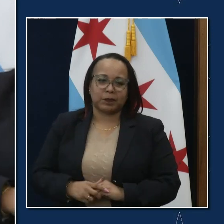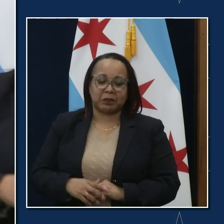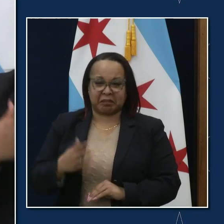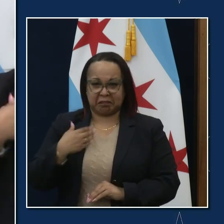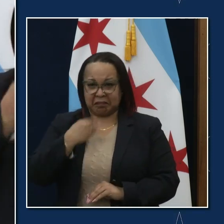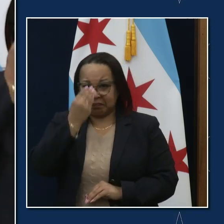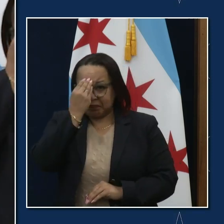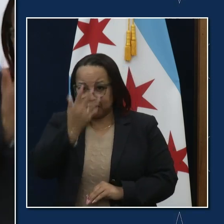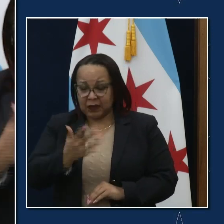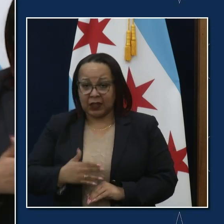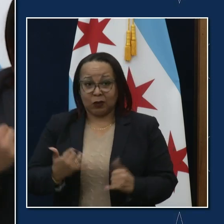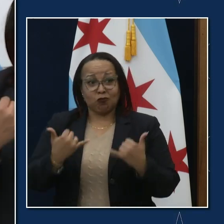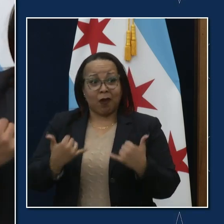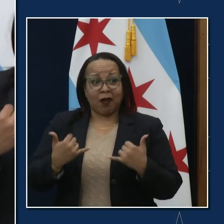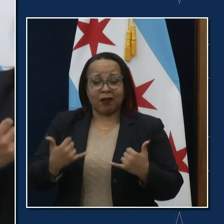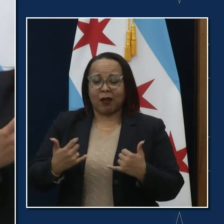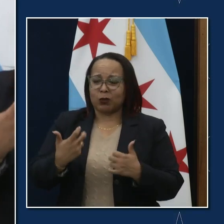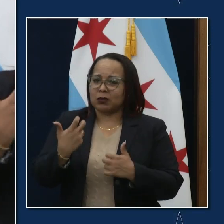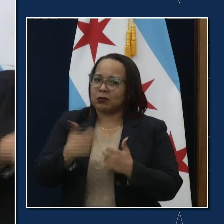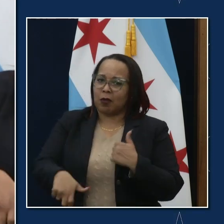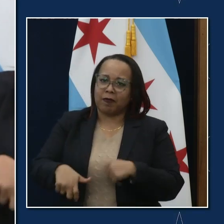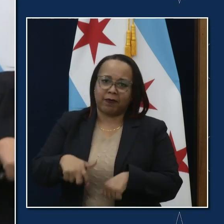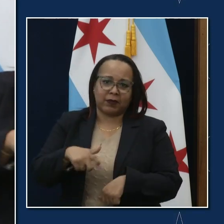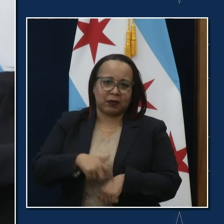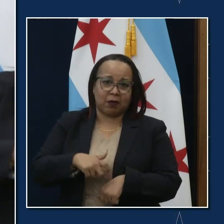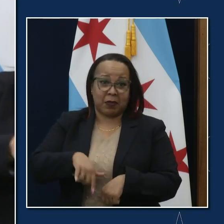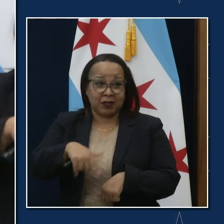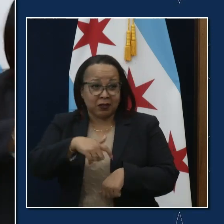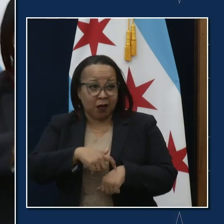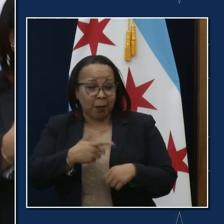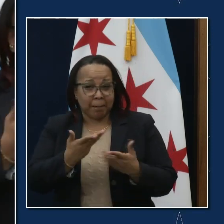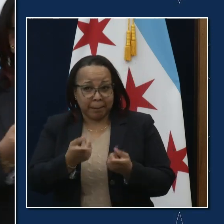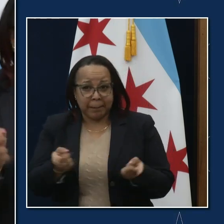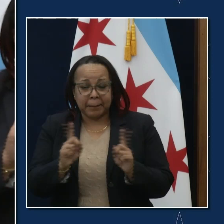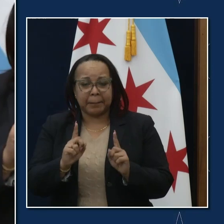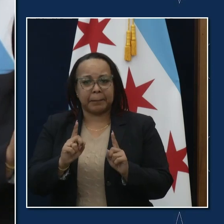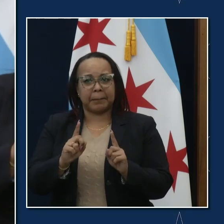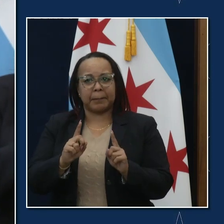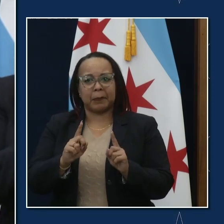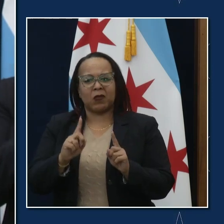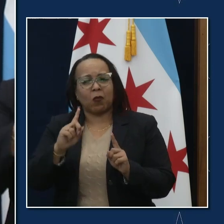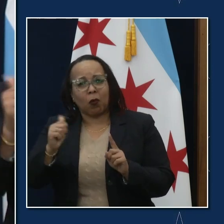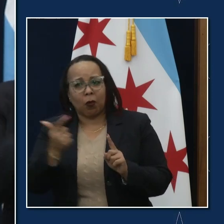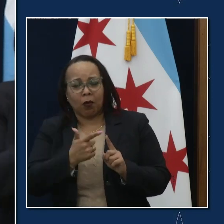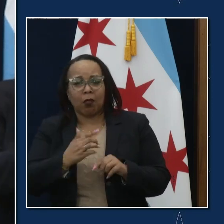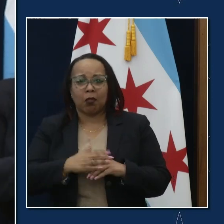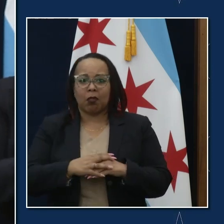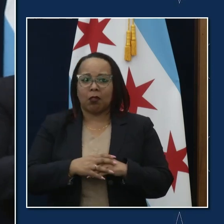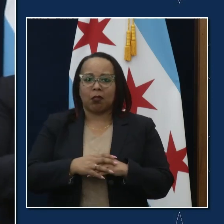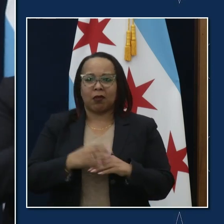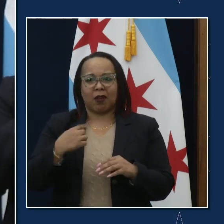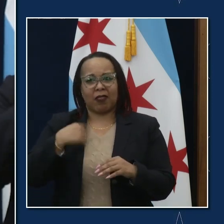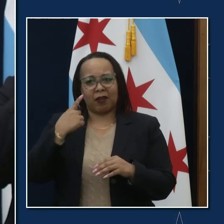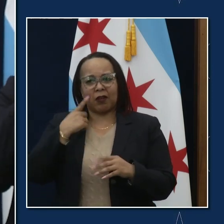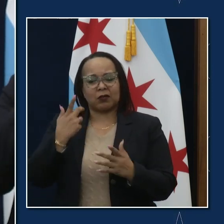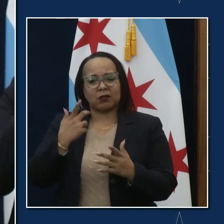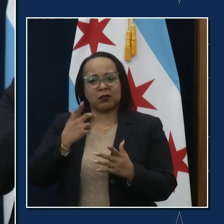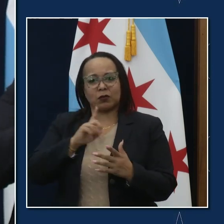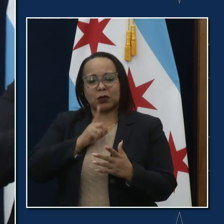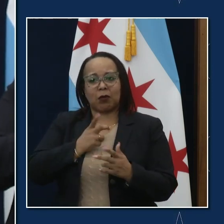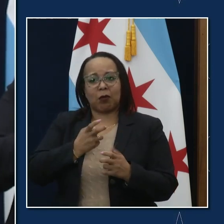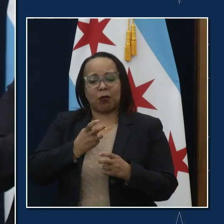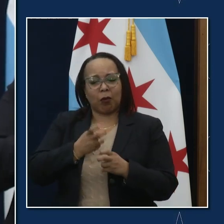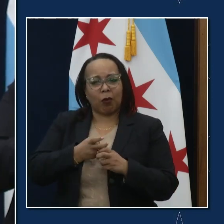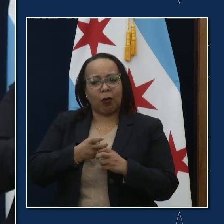this is a tough time this season for everyone. And I think it's an especially